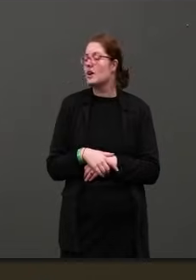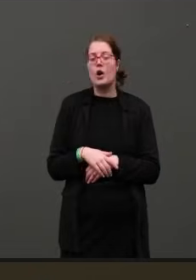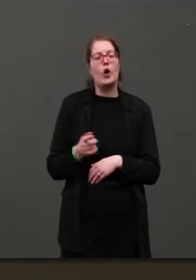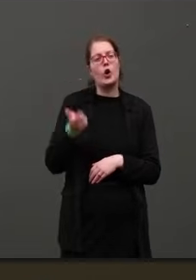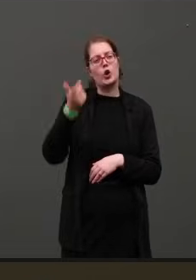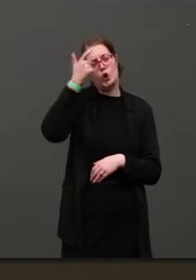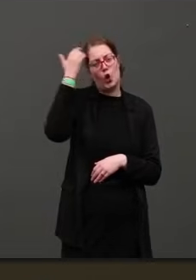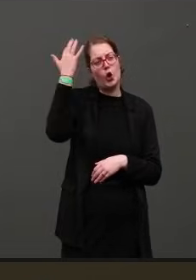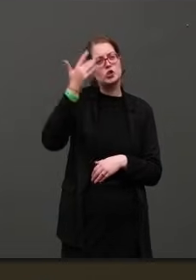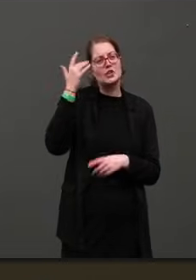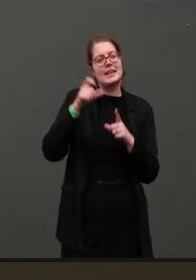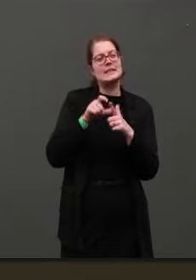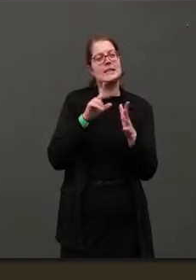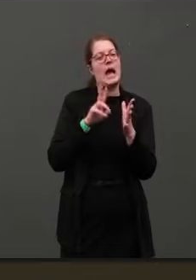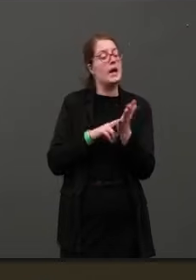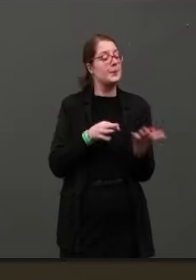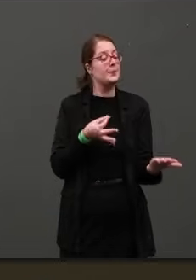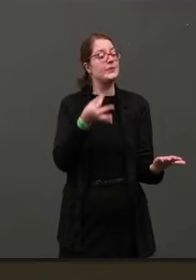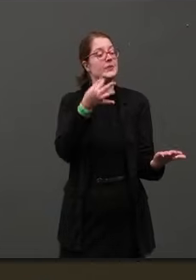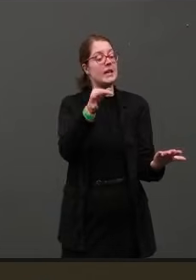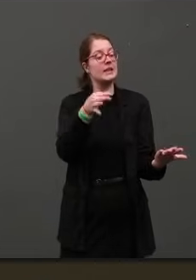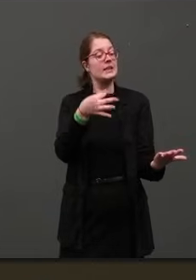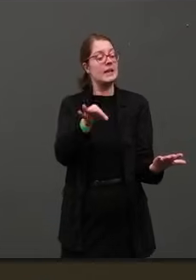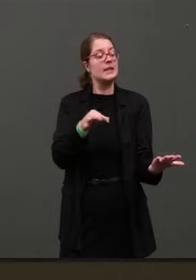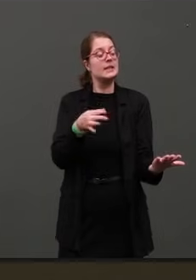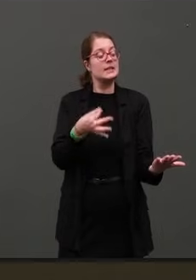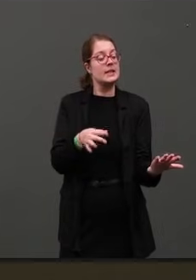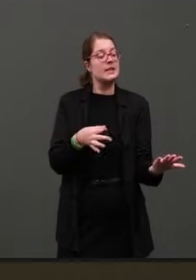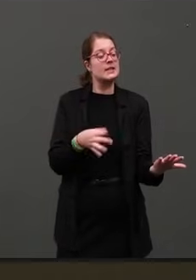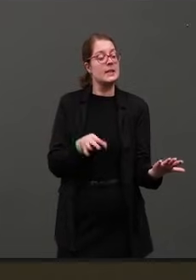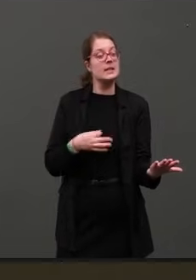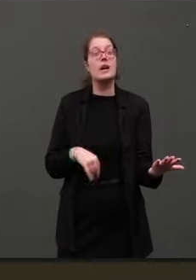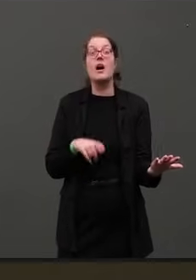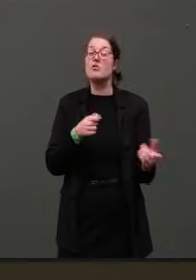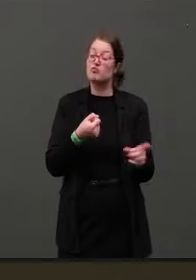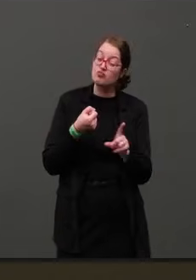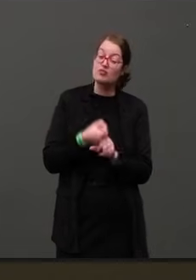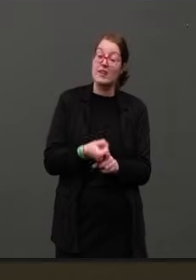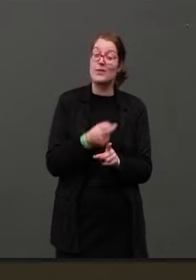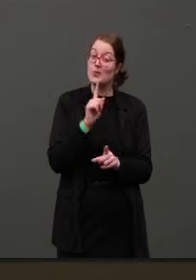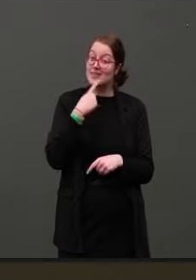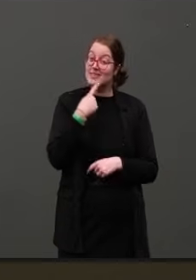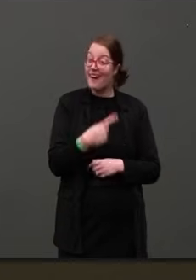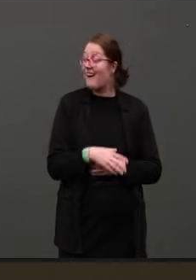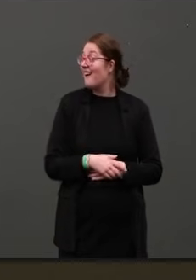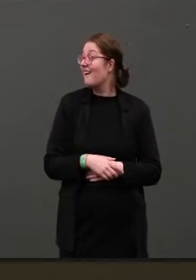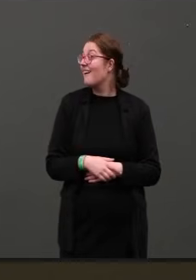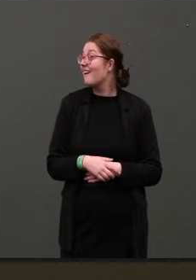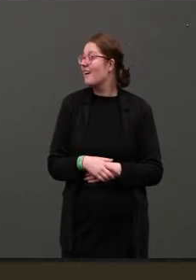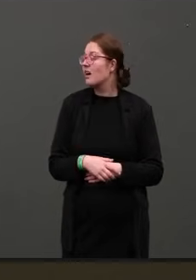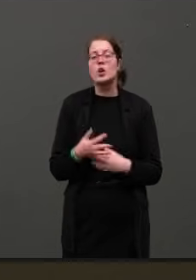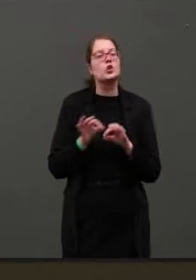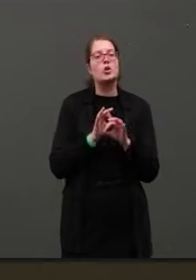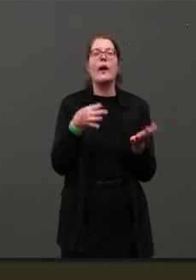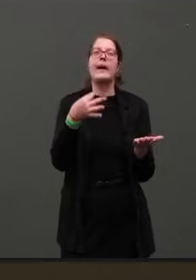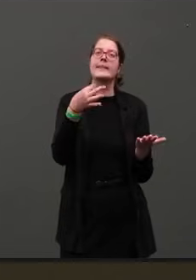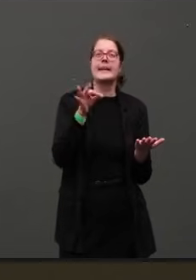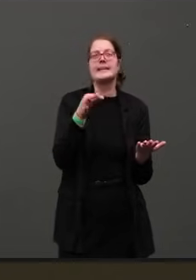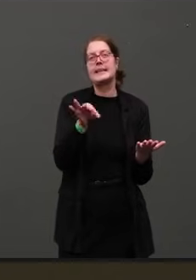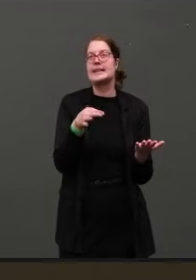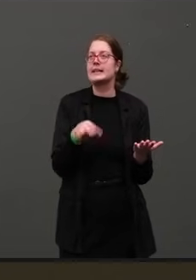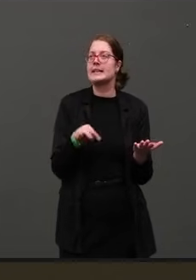down and tick them off one by one. But that reinforces what I've been saying in a way, because these aren't a checklist. It's